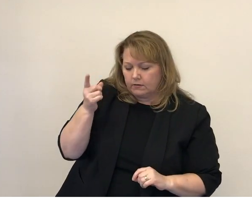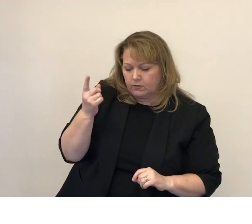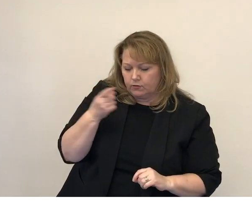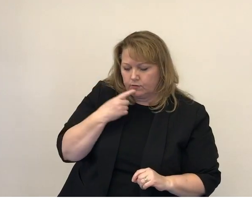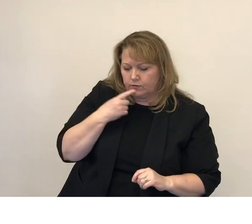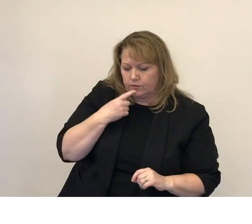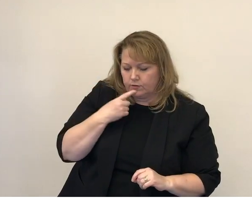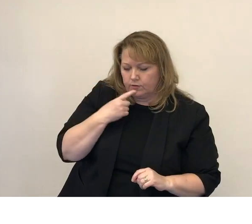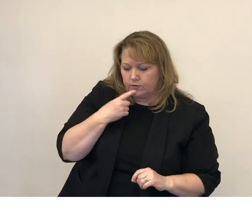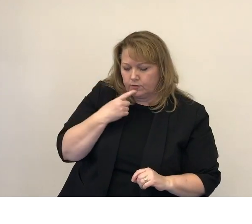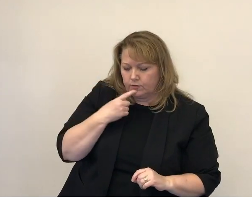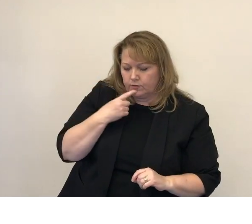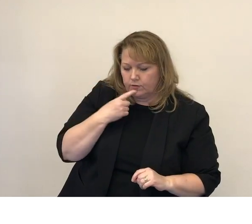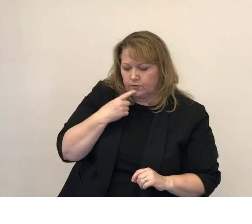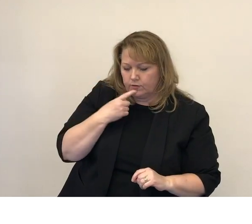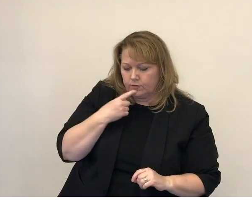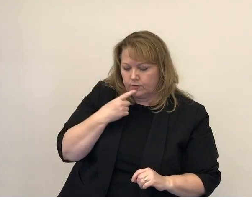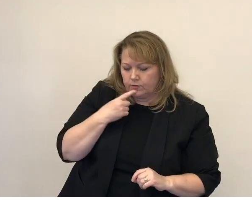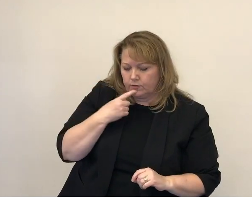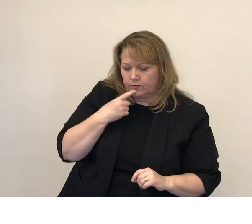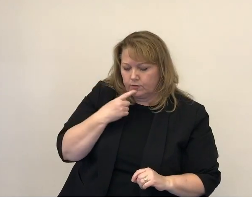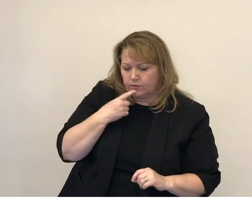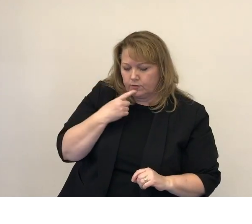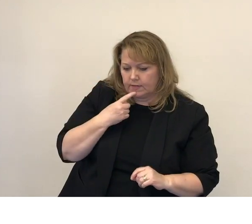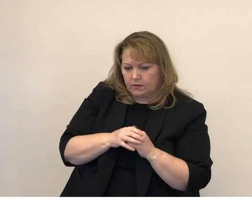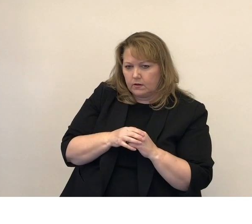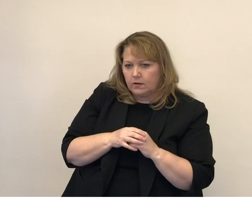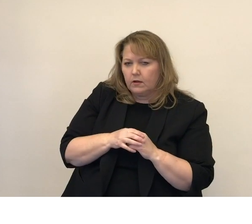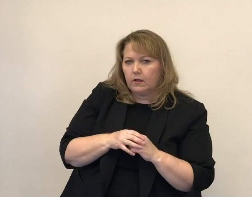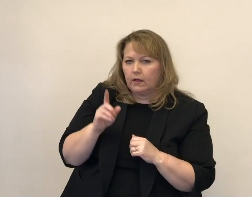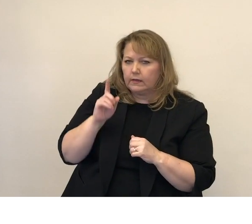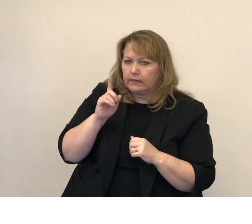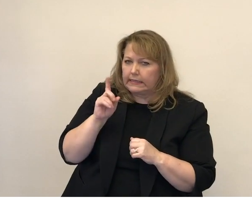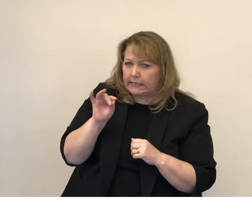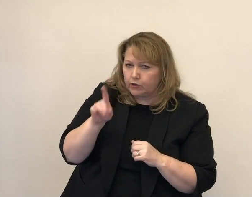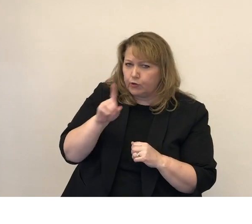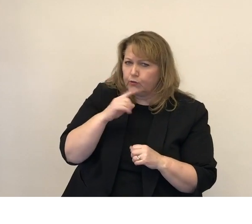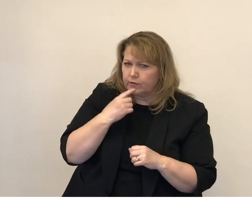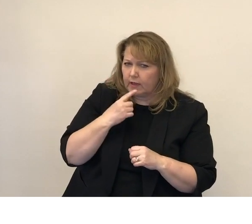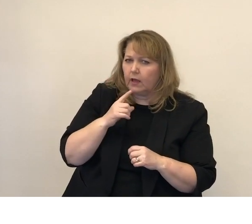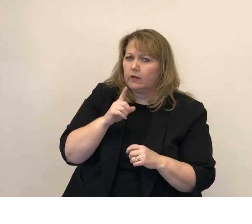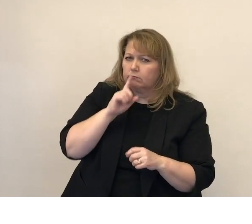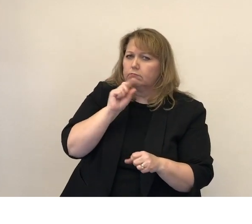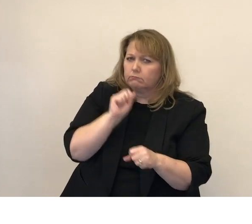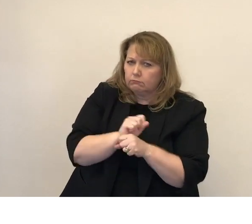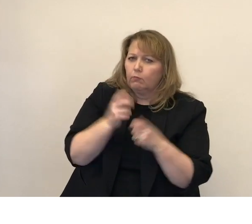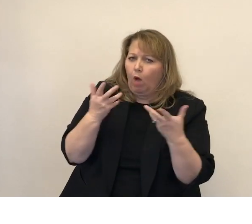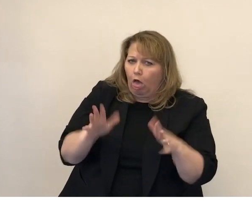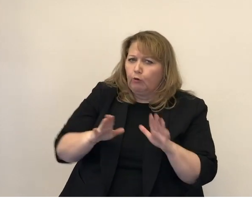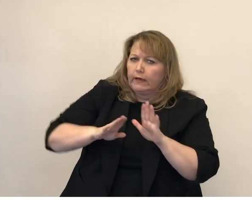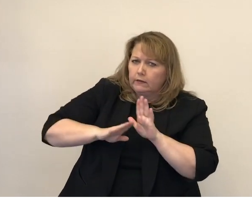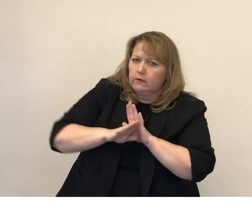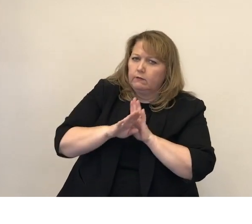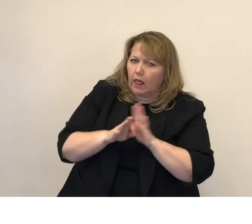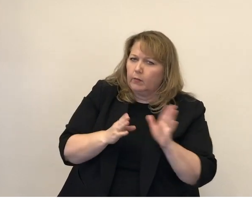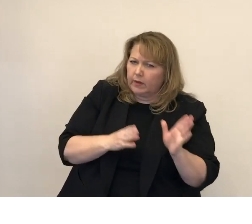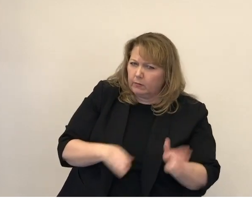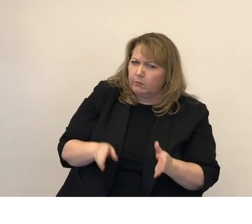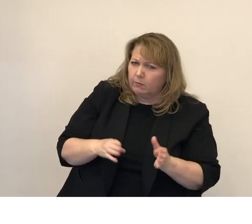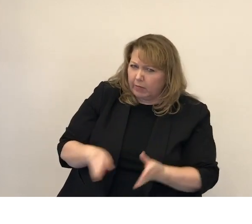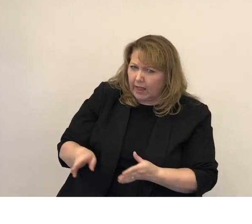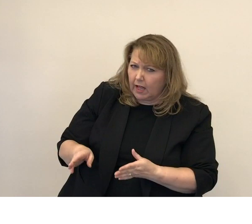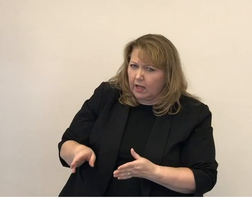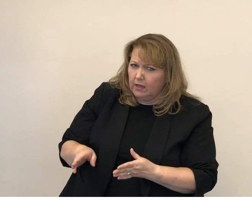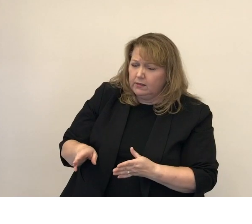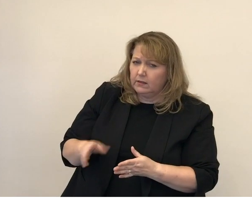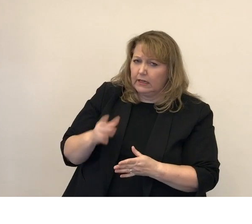or you made it sound like someone was working on a plan to potentially reopen the economy. Did I understand that correctly?